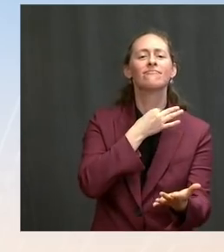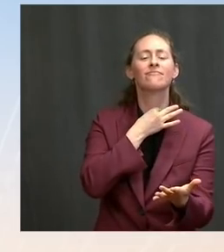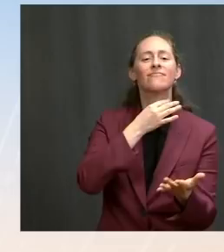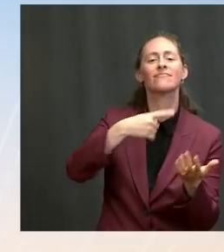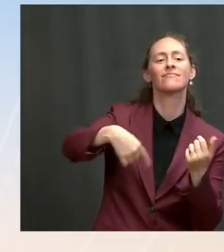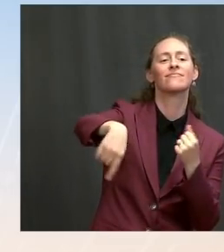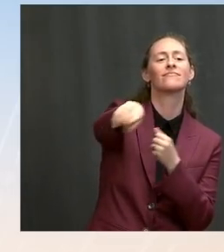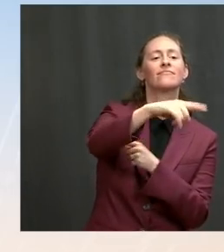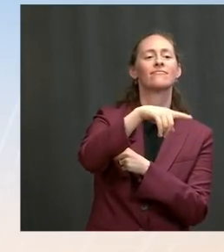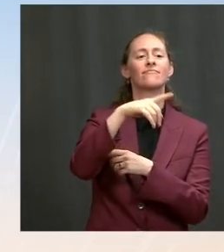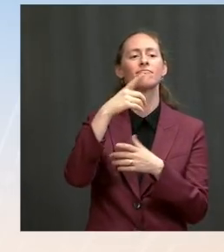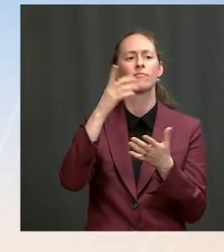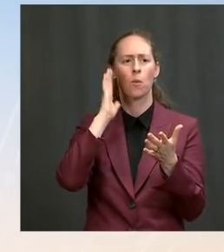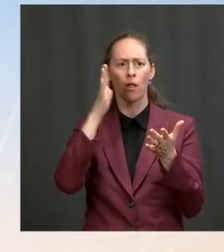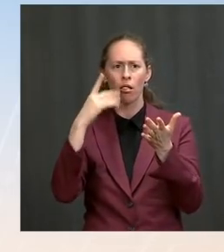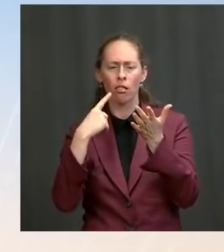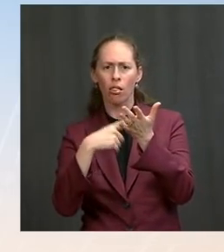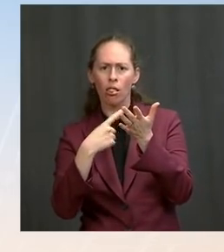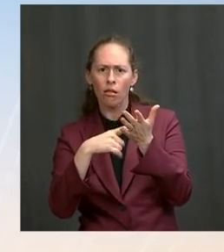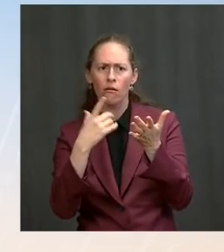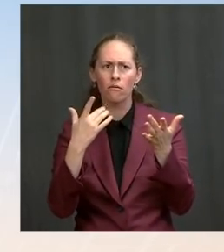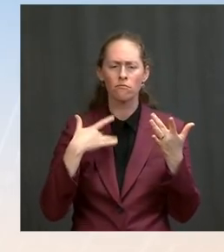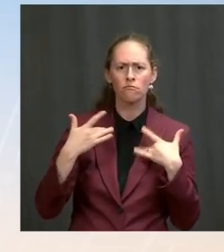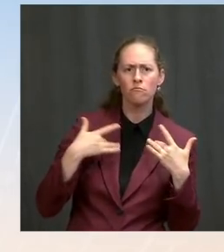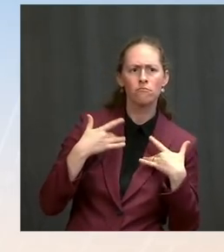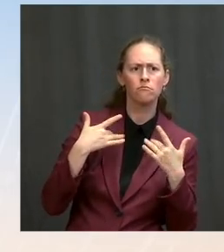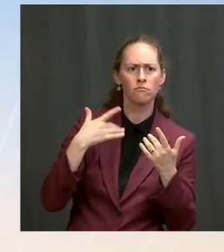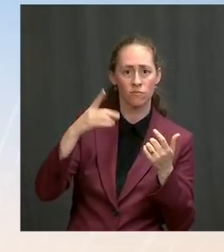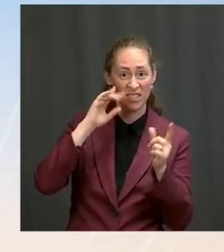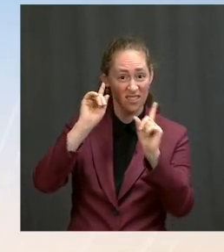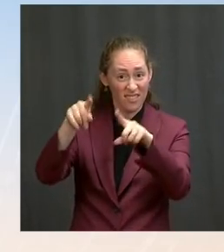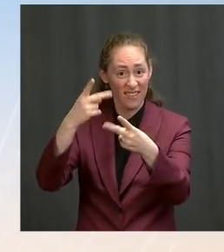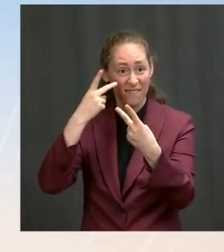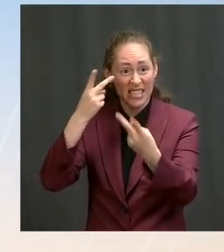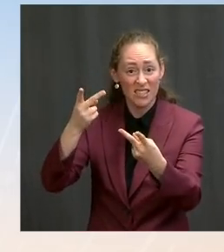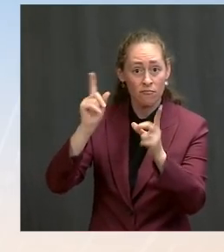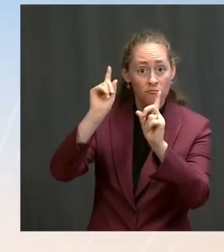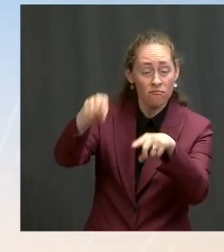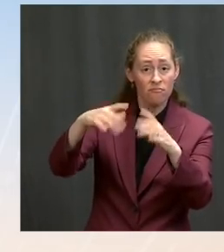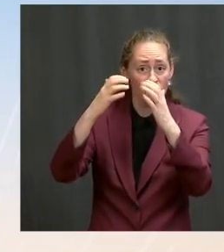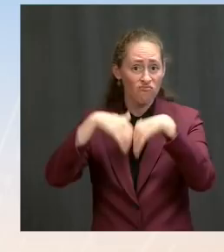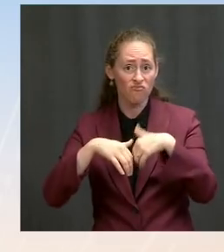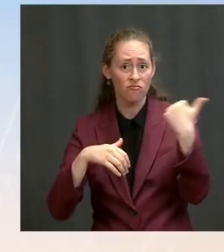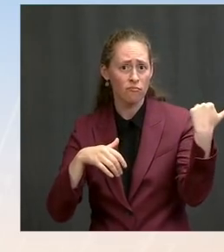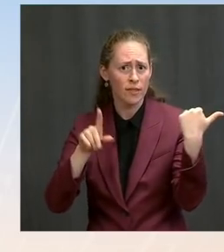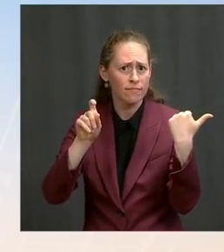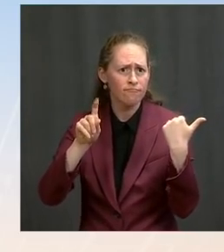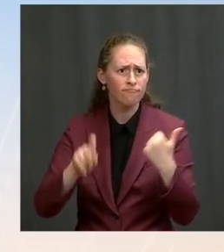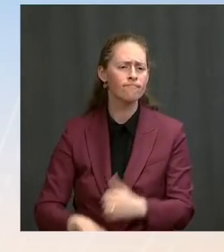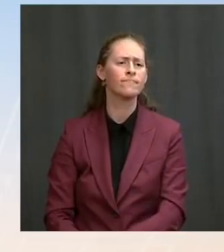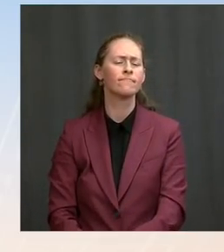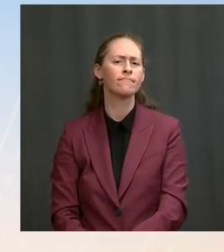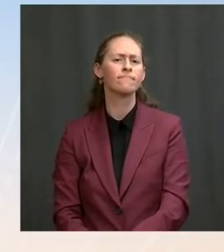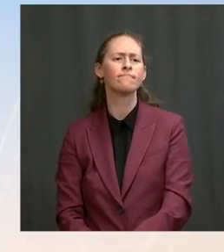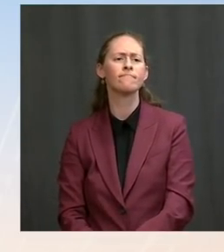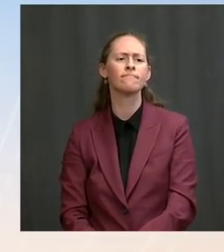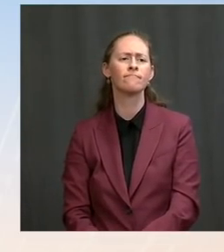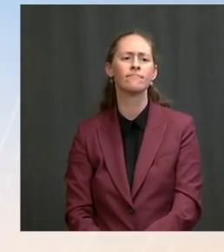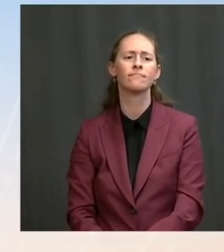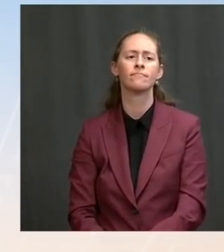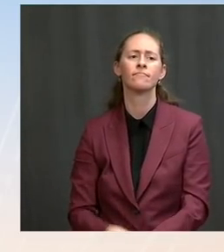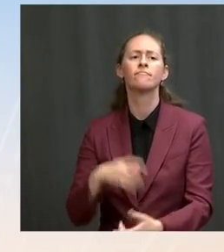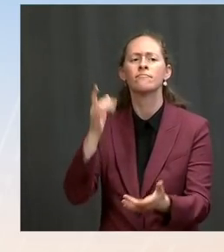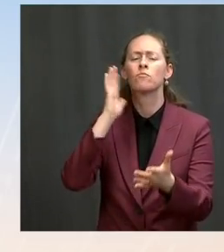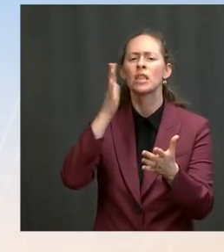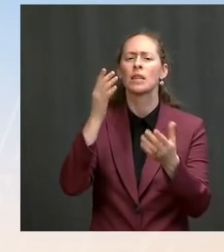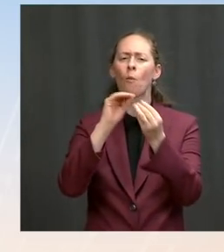the building site? I know first there's a lot of questions about this, and as details become finalized and available, we will make